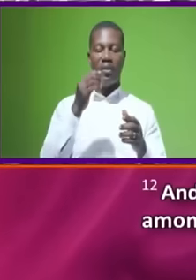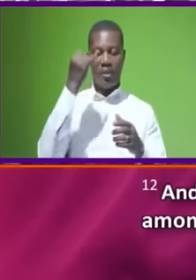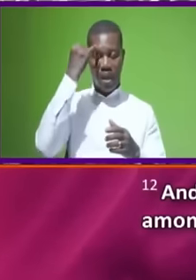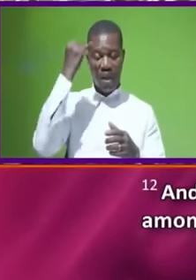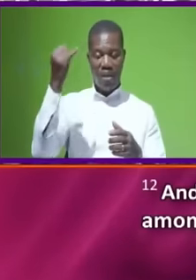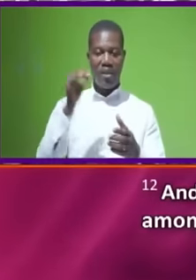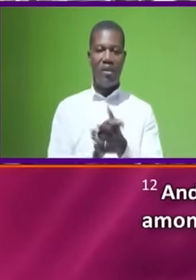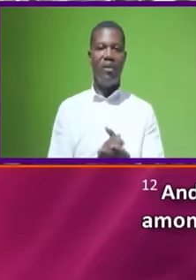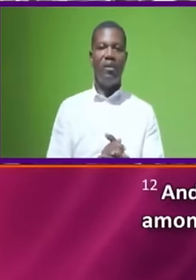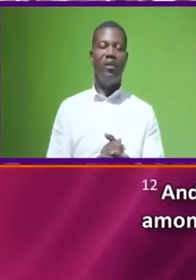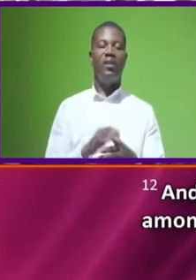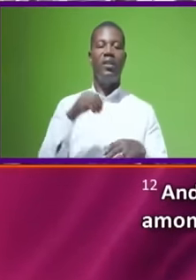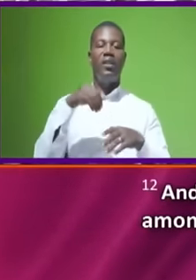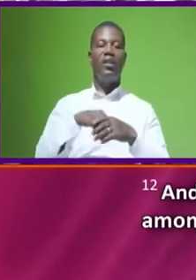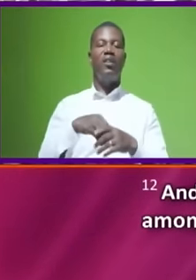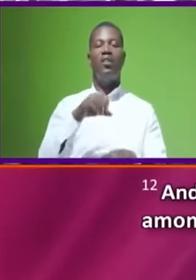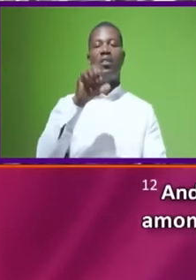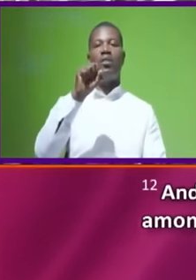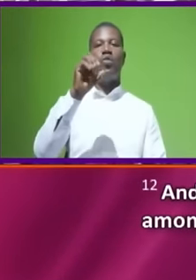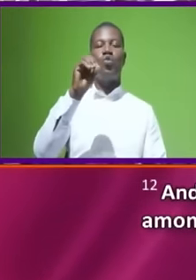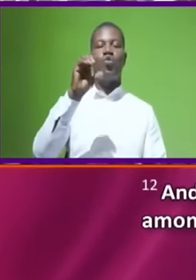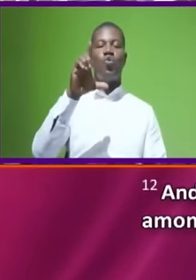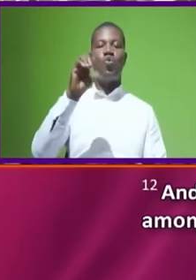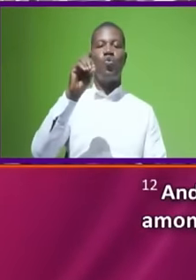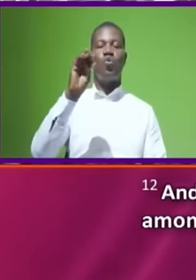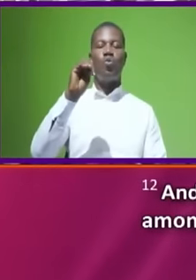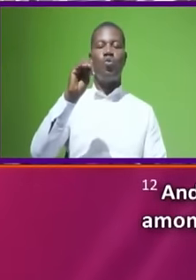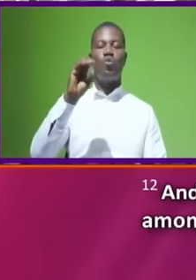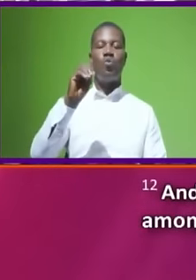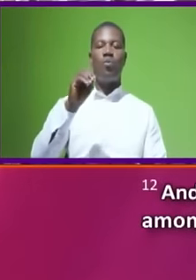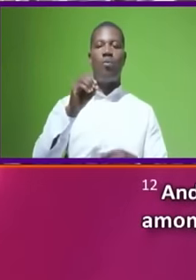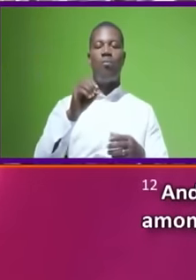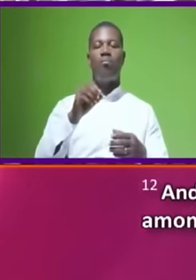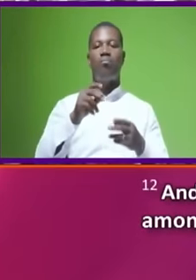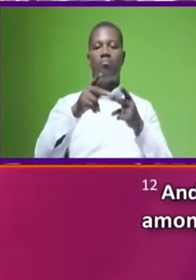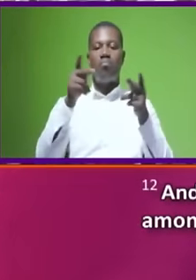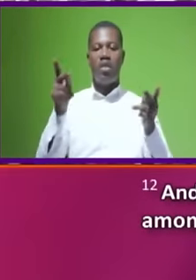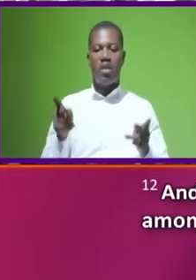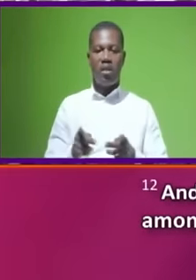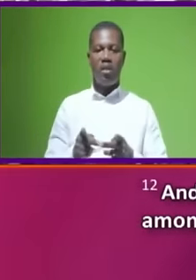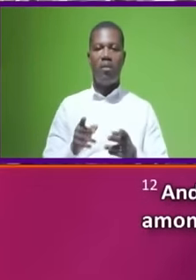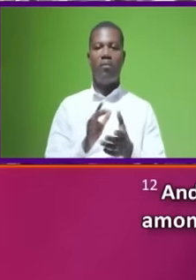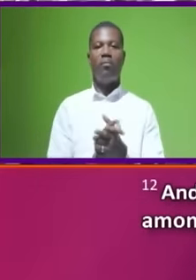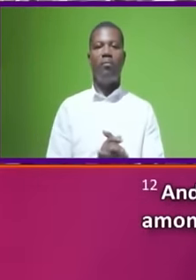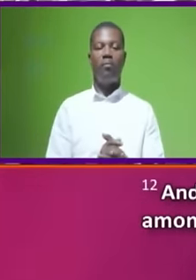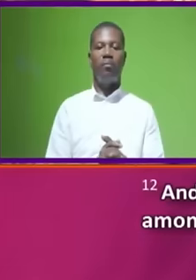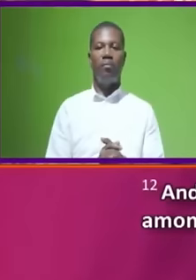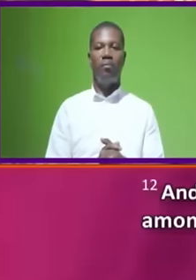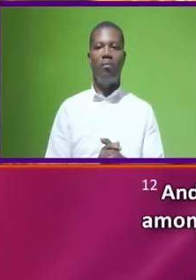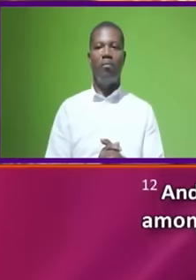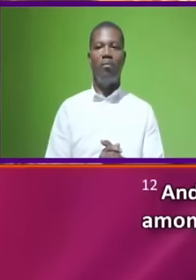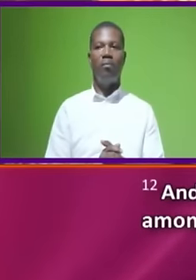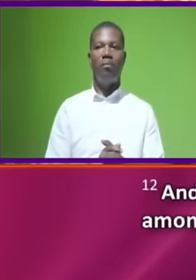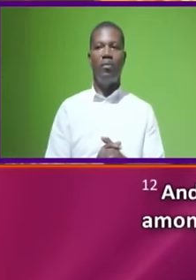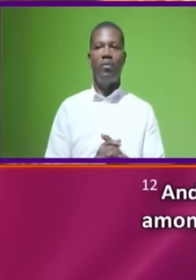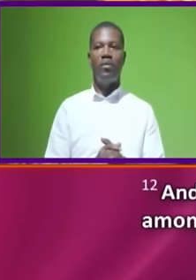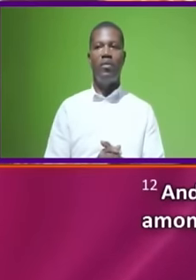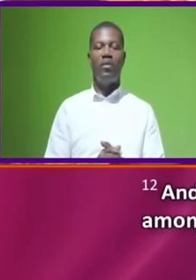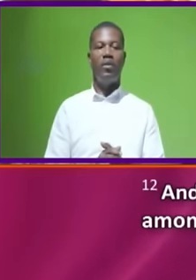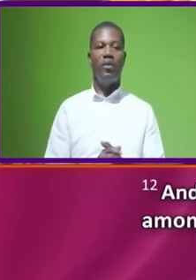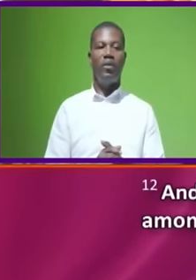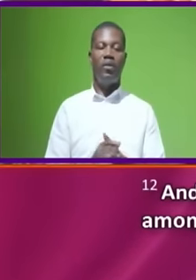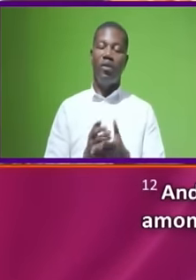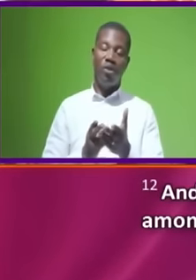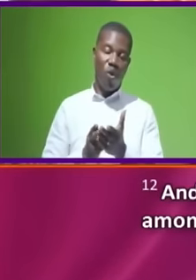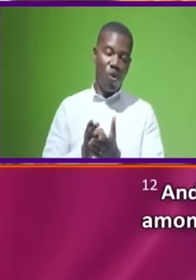In Solomon's porch. In Solomon's porch. Uh-huh. Now one ah, or say na on a